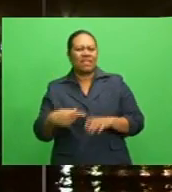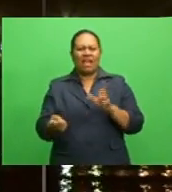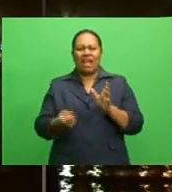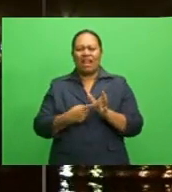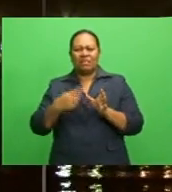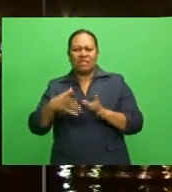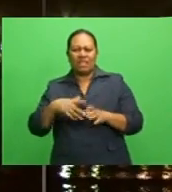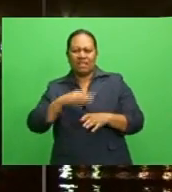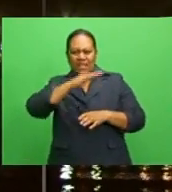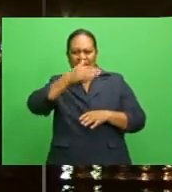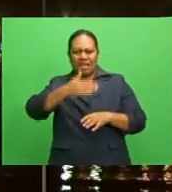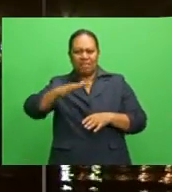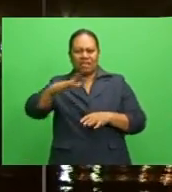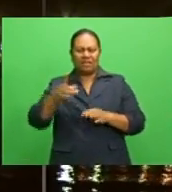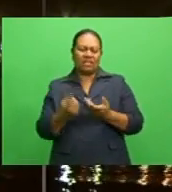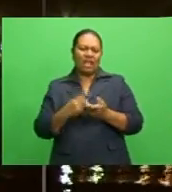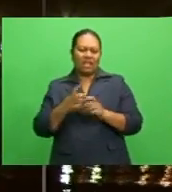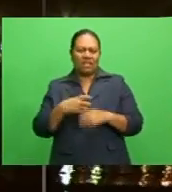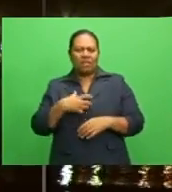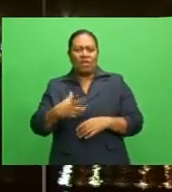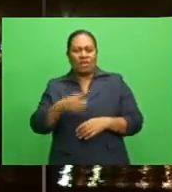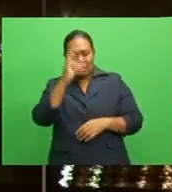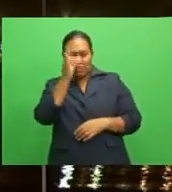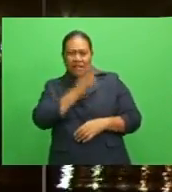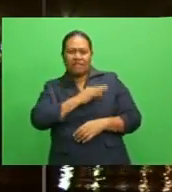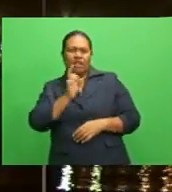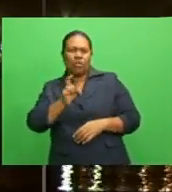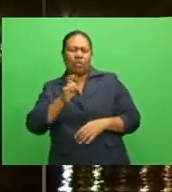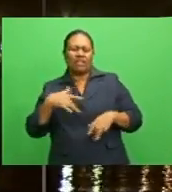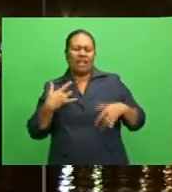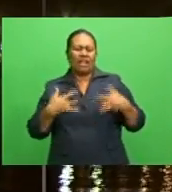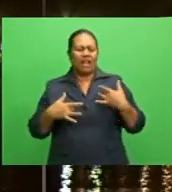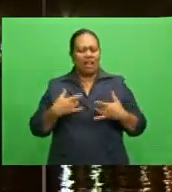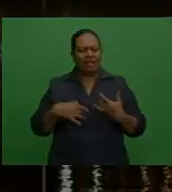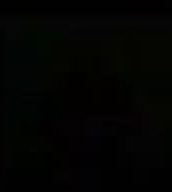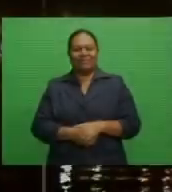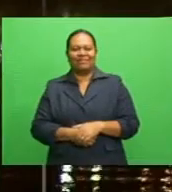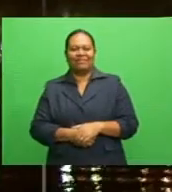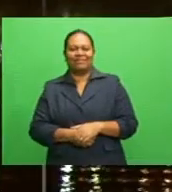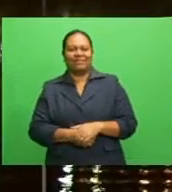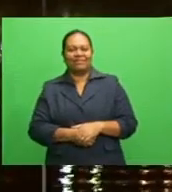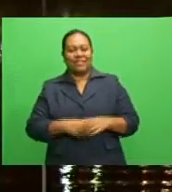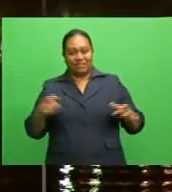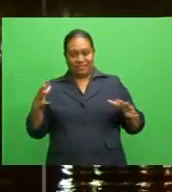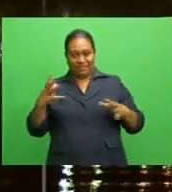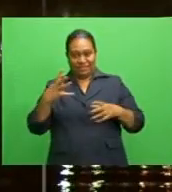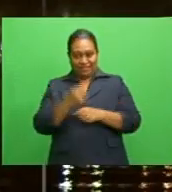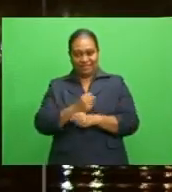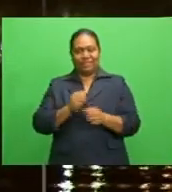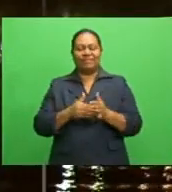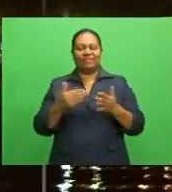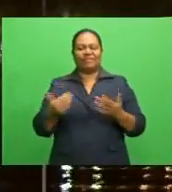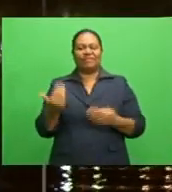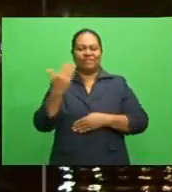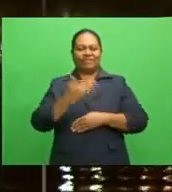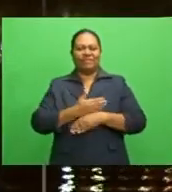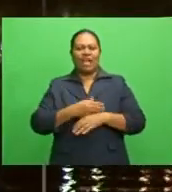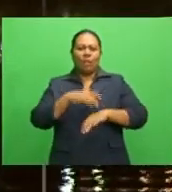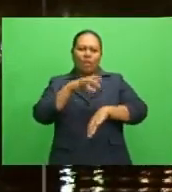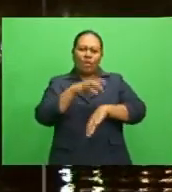alpacas and more. They believe their calling in life is to shear. Recapping the main stories for tonight,